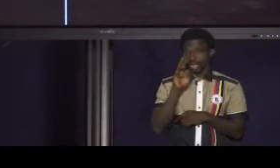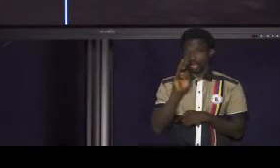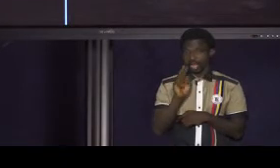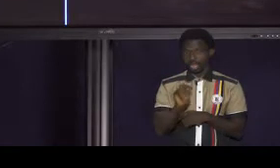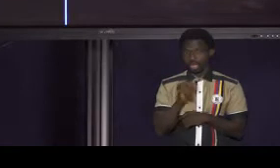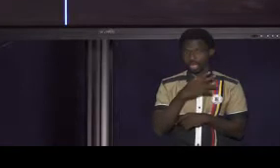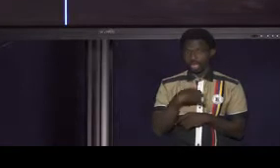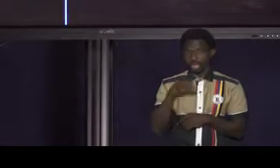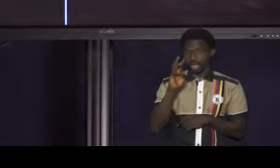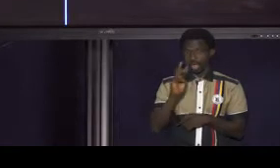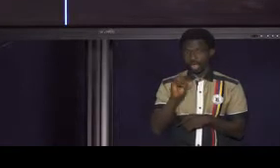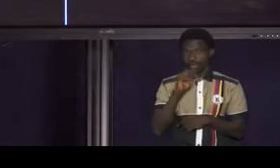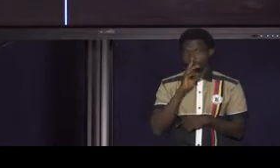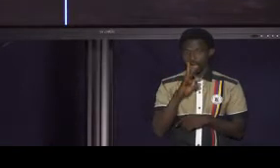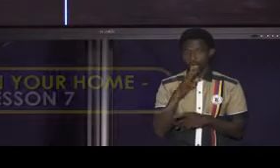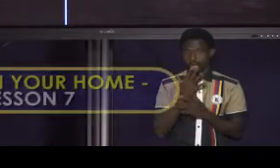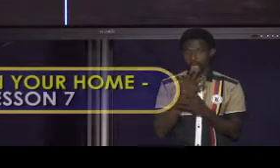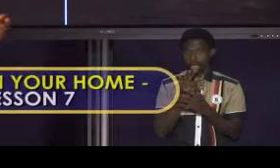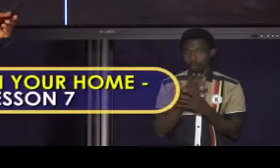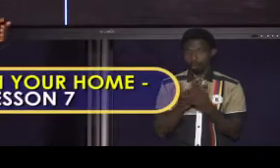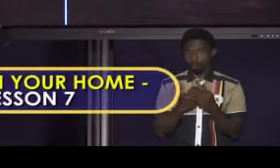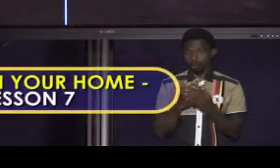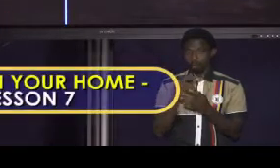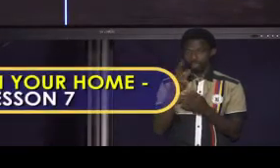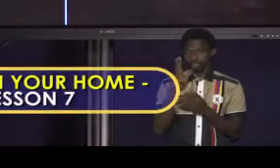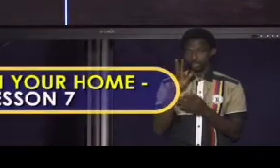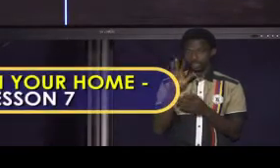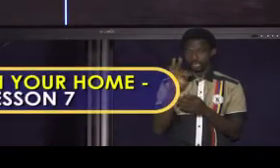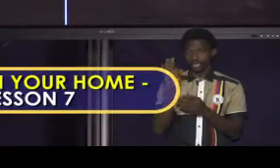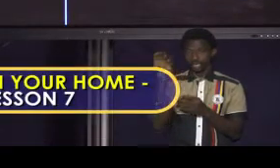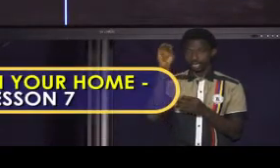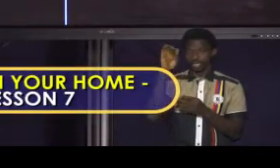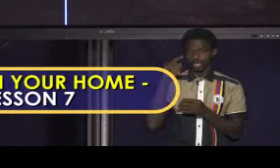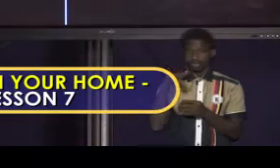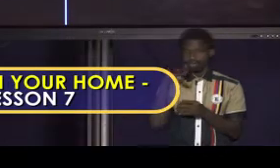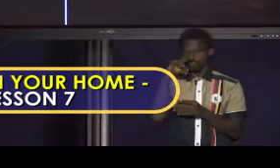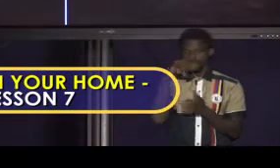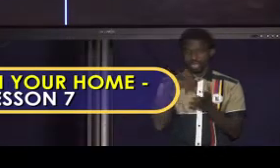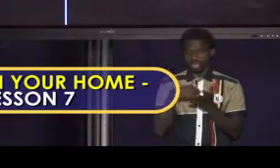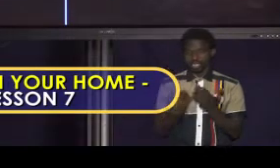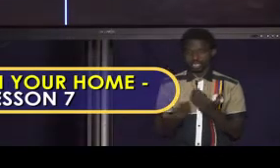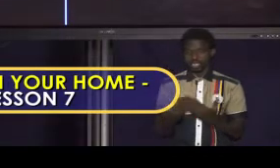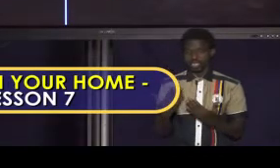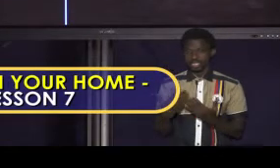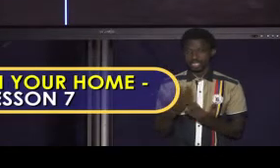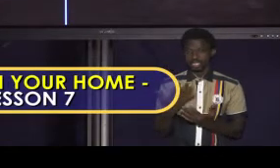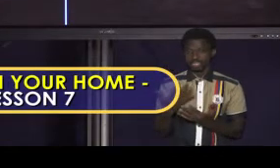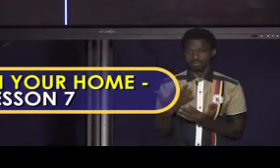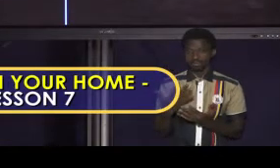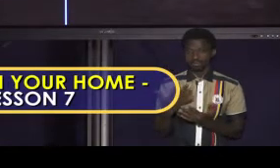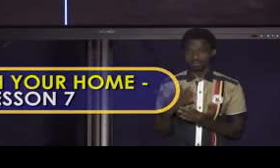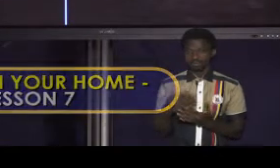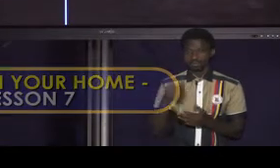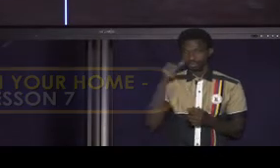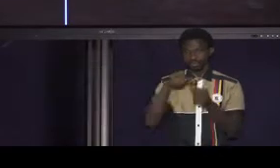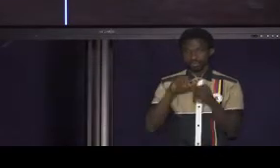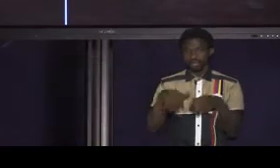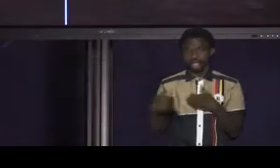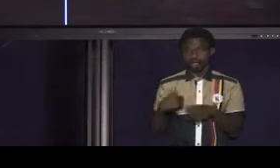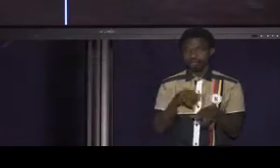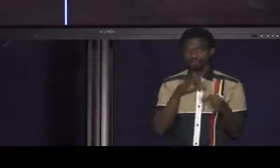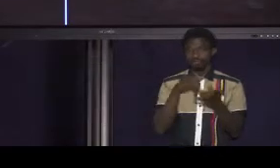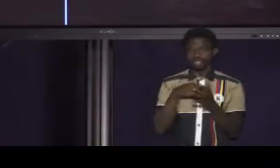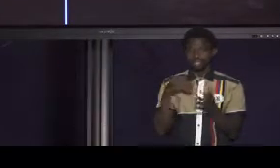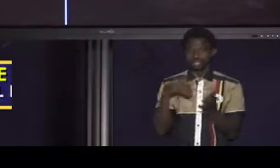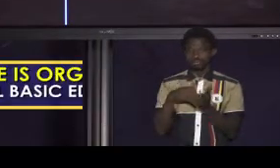both 39 degrees. So I'm sure that you found this easy. Recall how we did it again. We first used